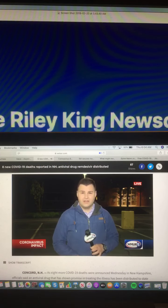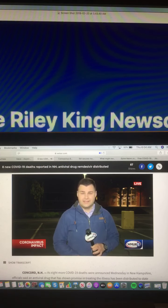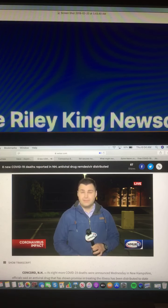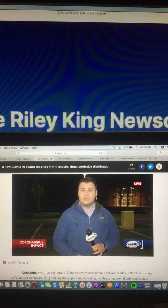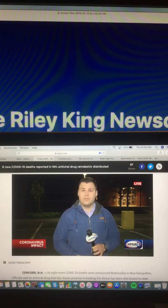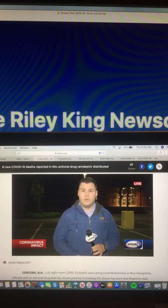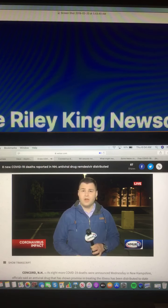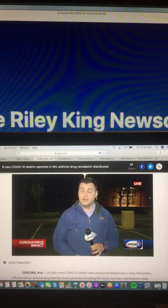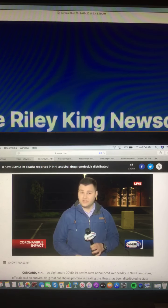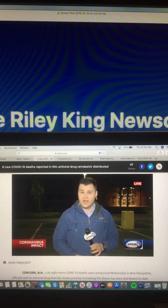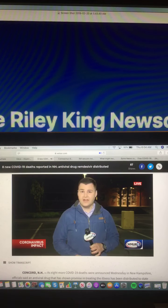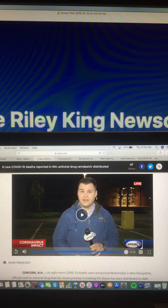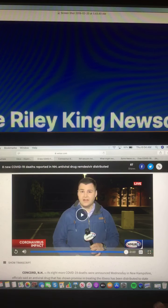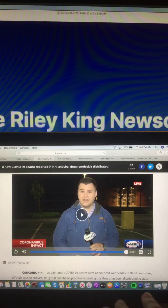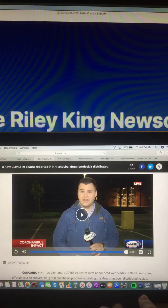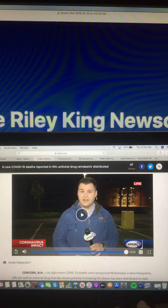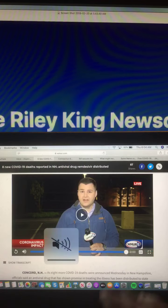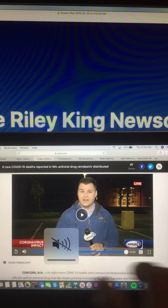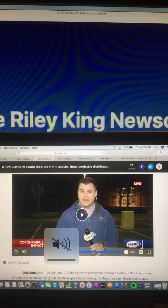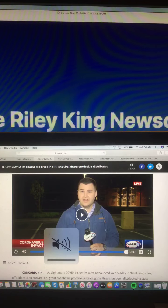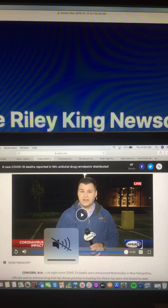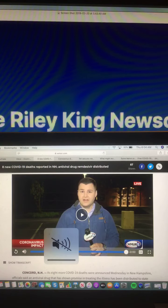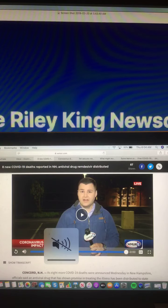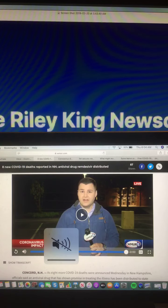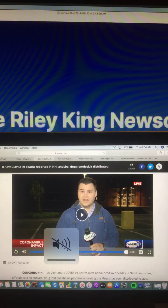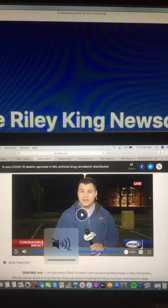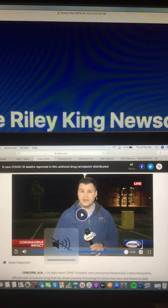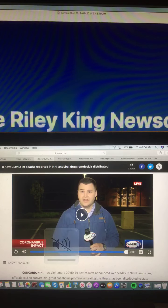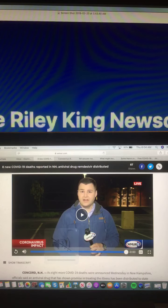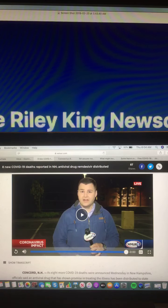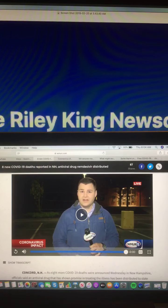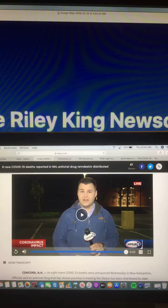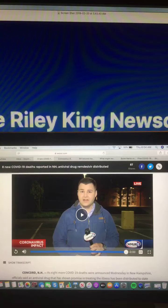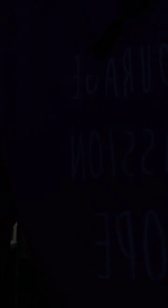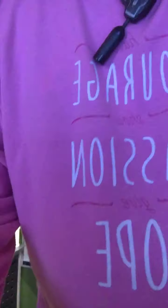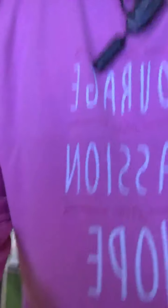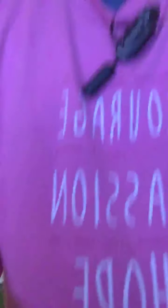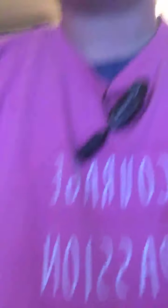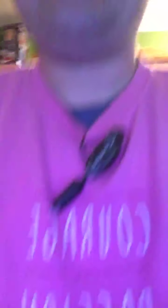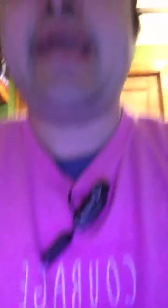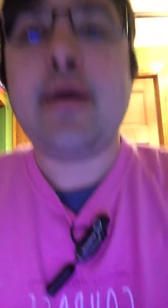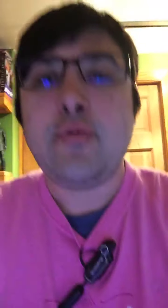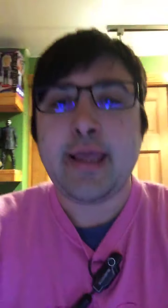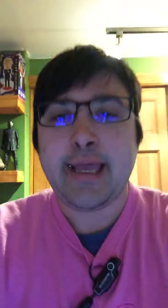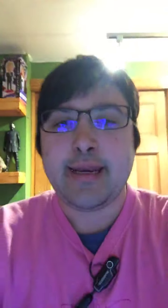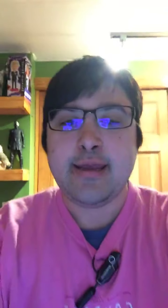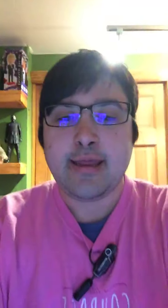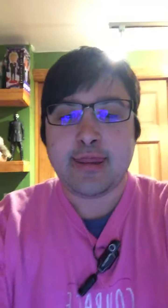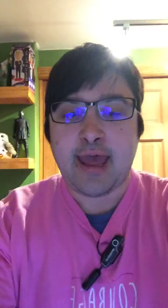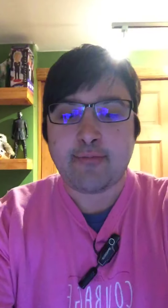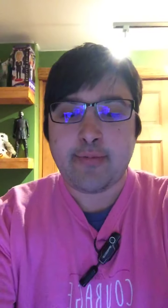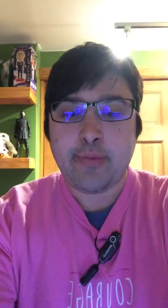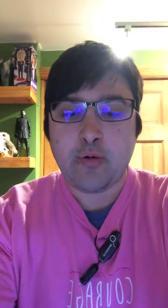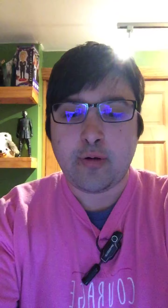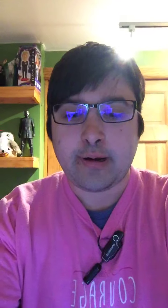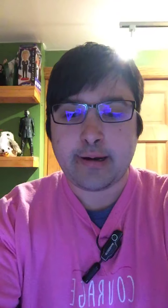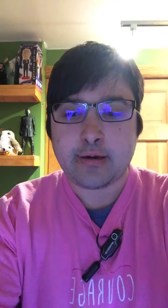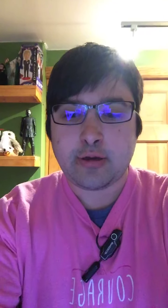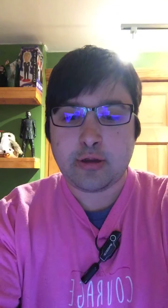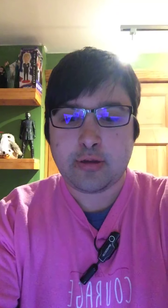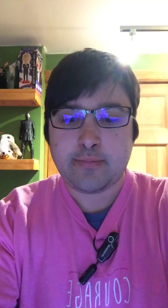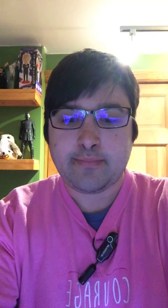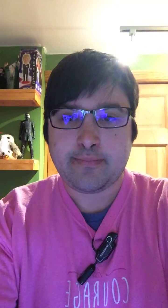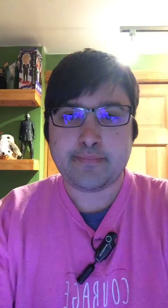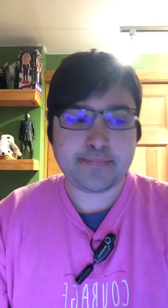Dumont, WMUR News 9. Okay, and there you go on that video and that